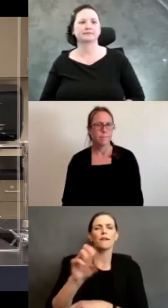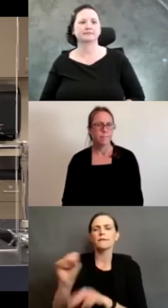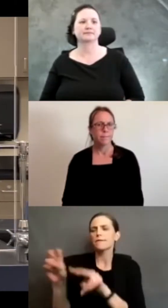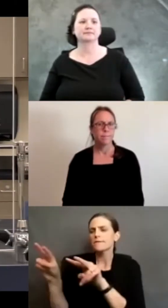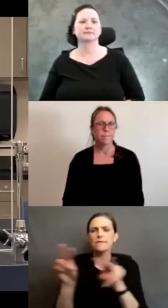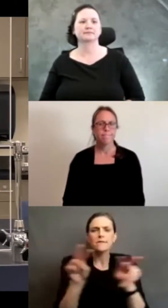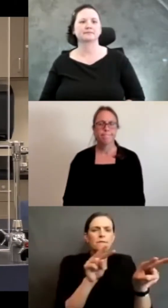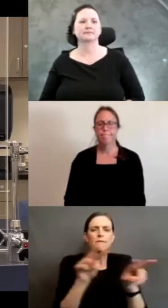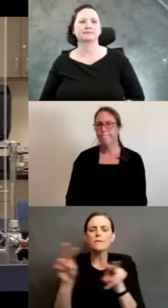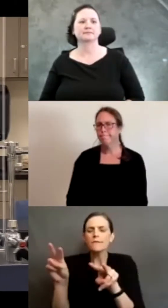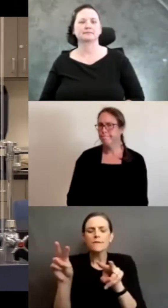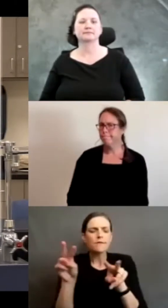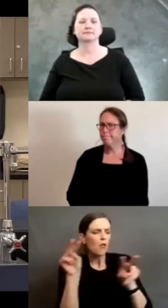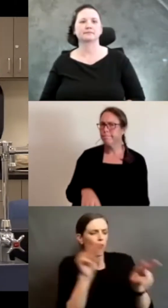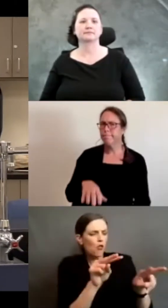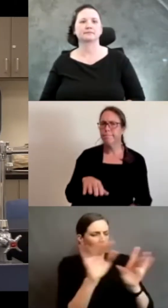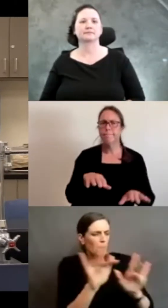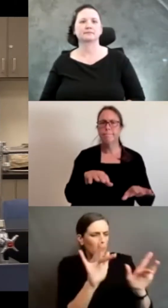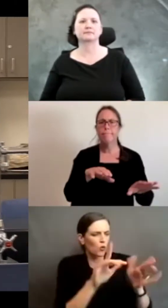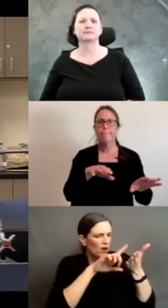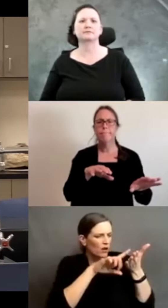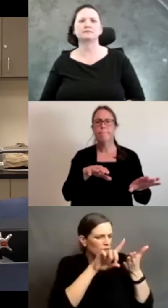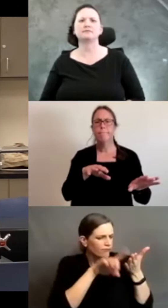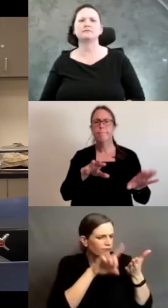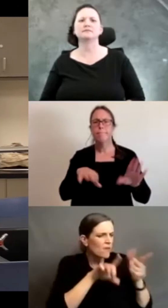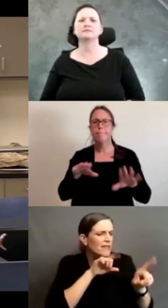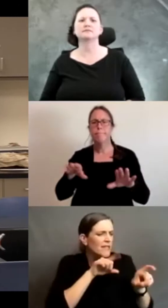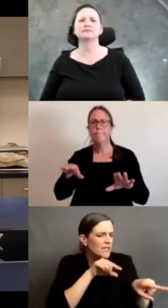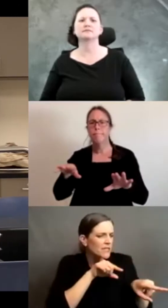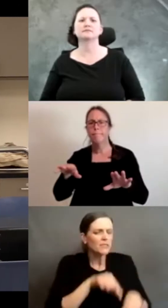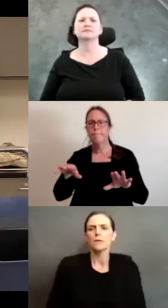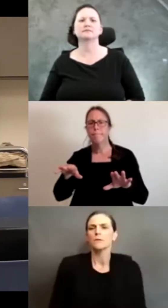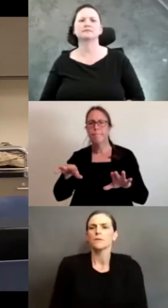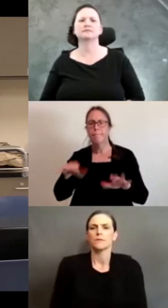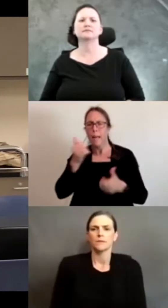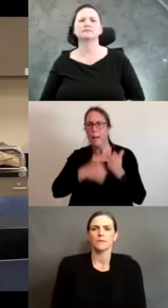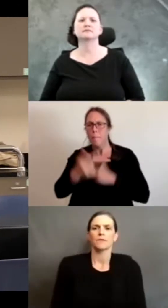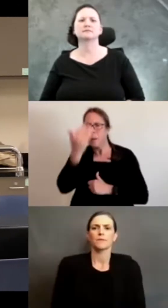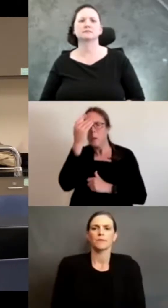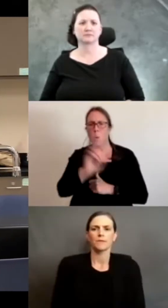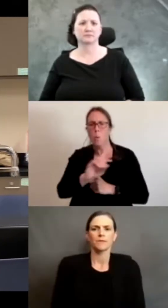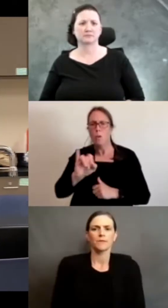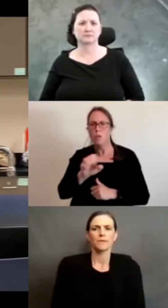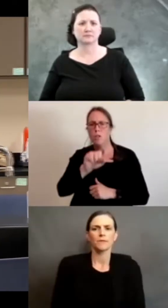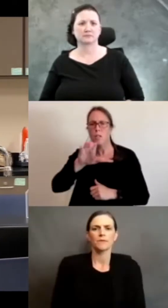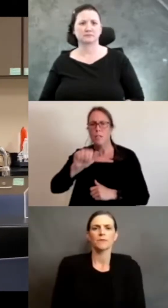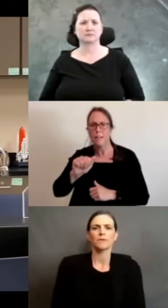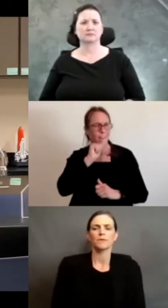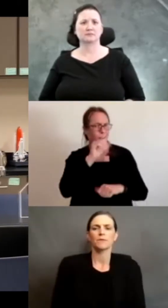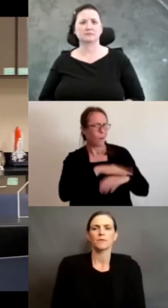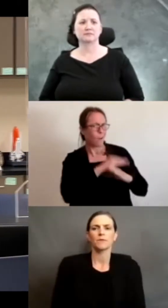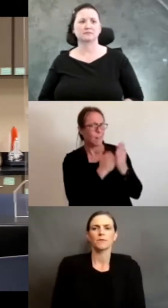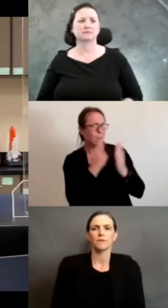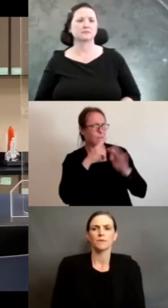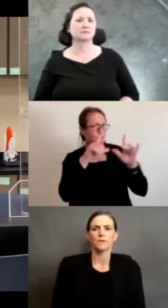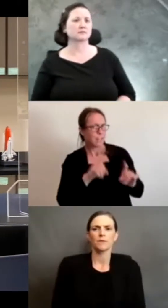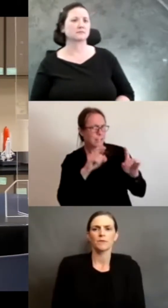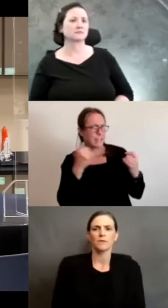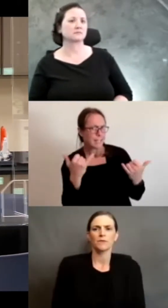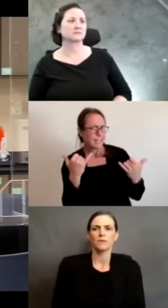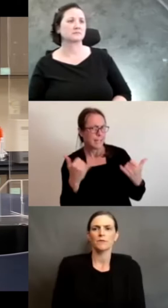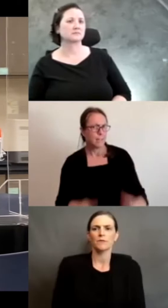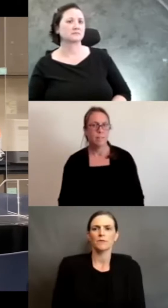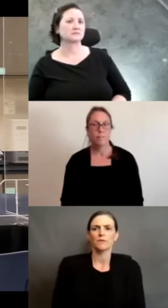computer. Does anyone know where Jessica might be? She's not on the list for testing today. I talked to her this morning, so she's at